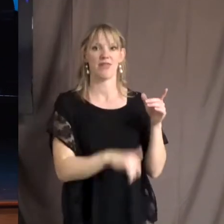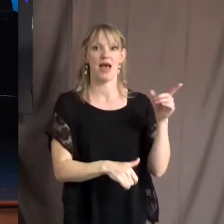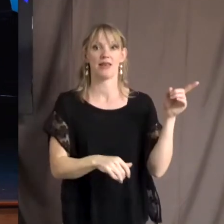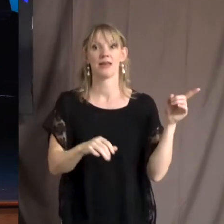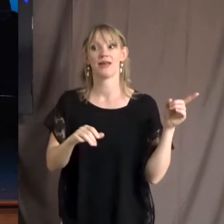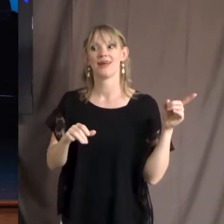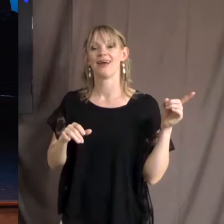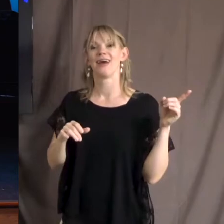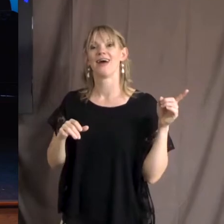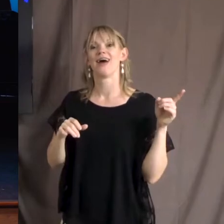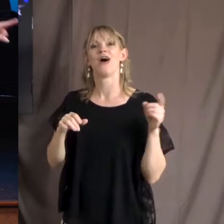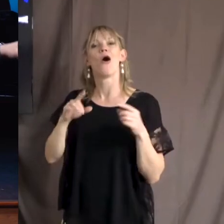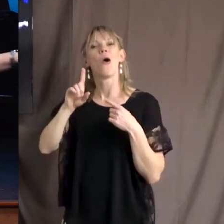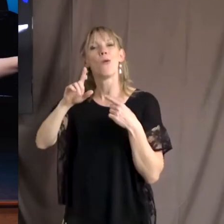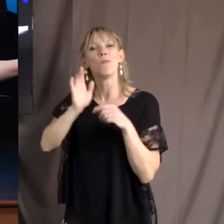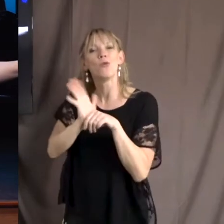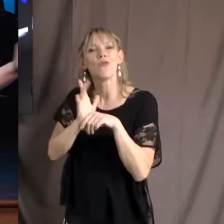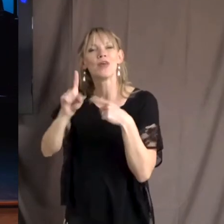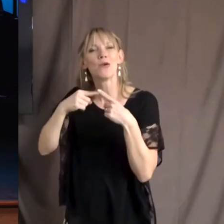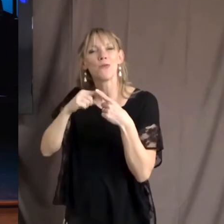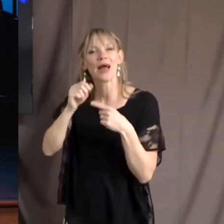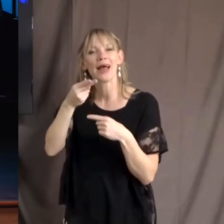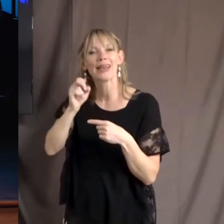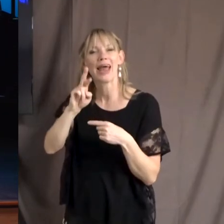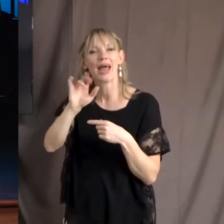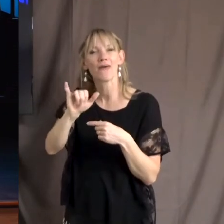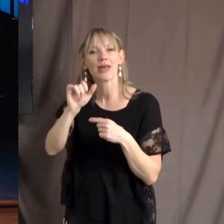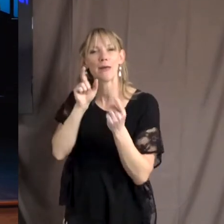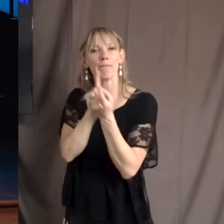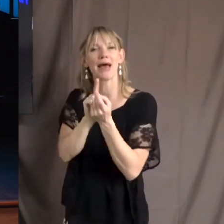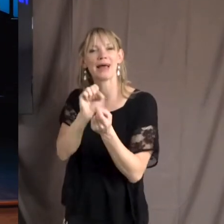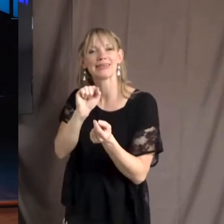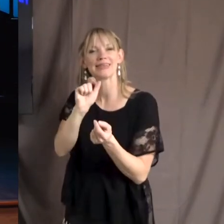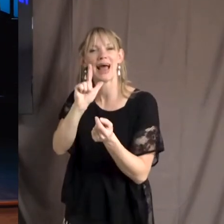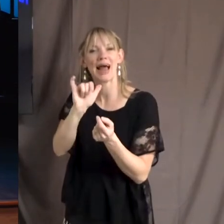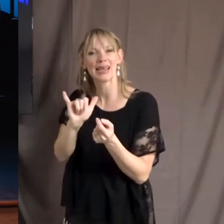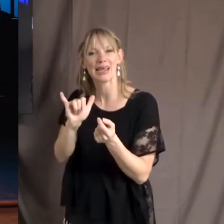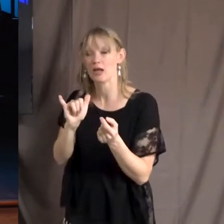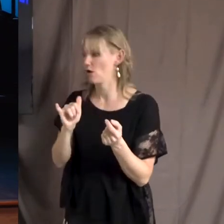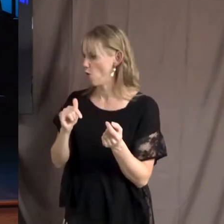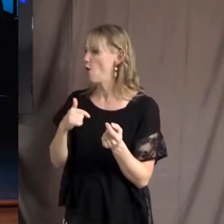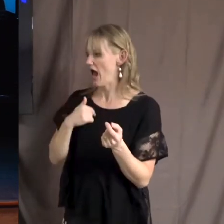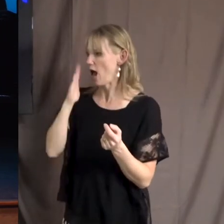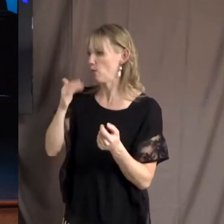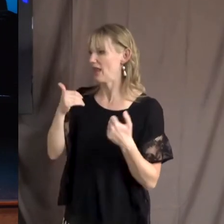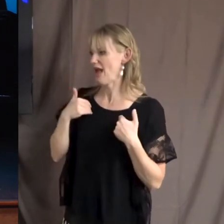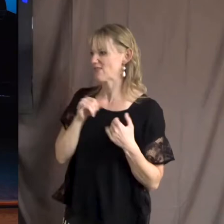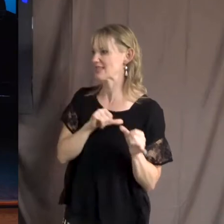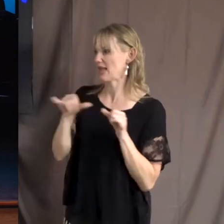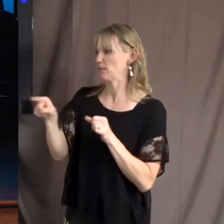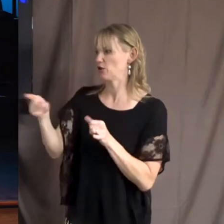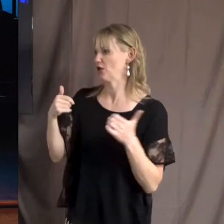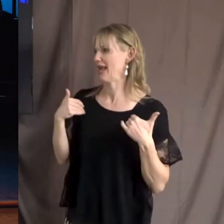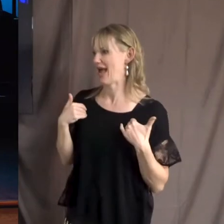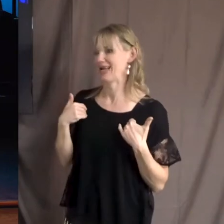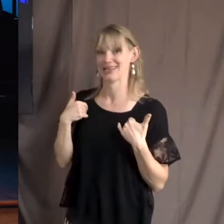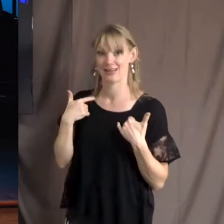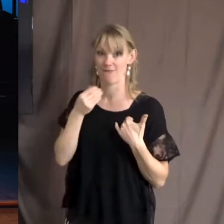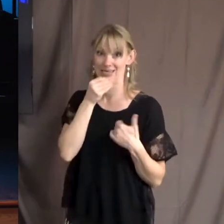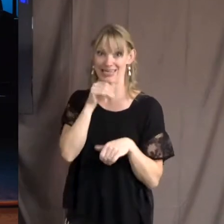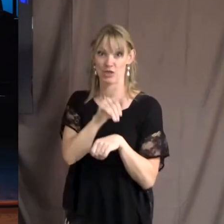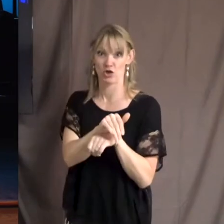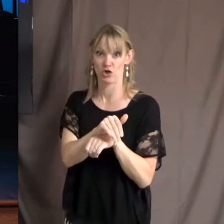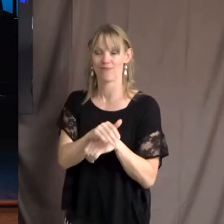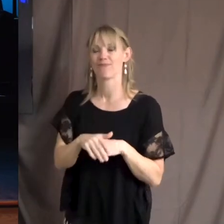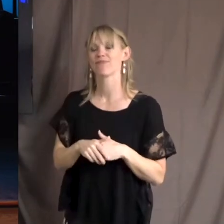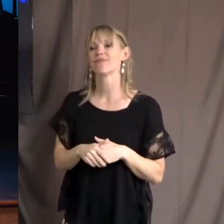have what she's having. That's for me. allowing ourselves to align